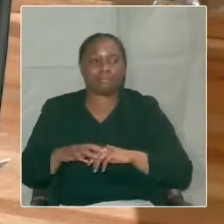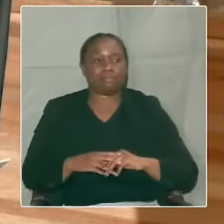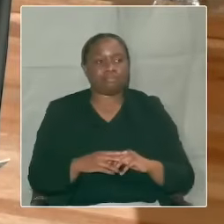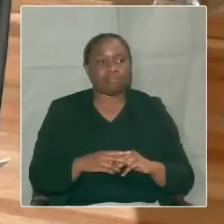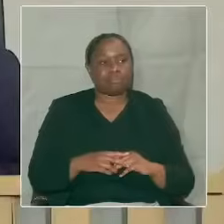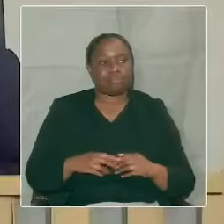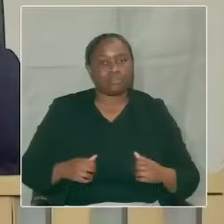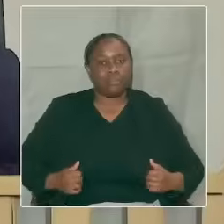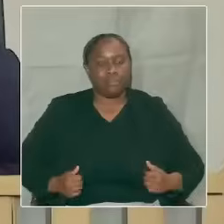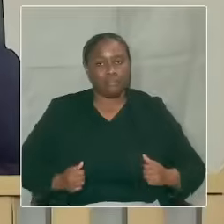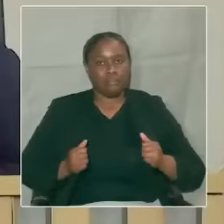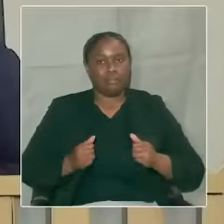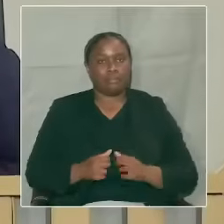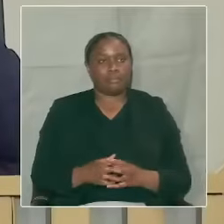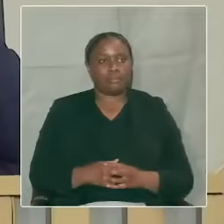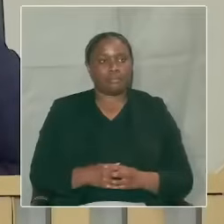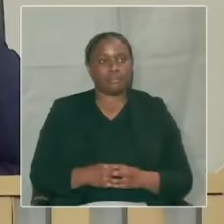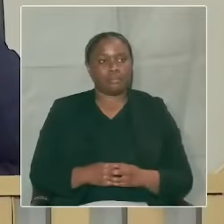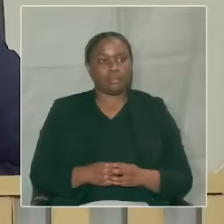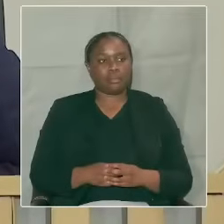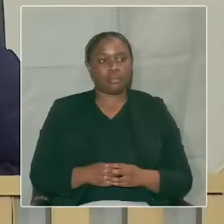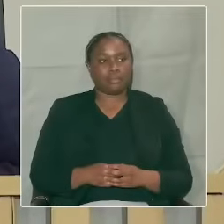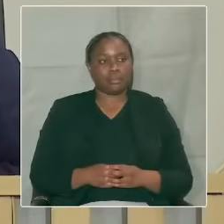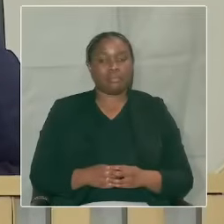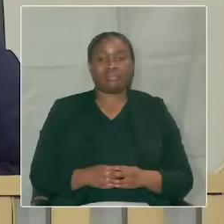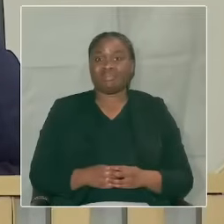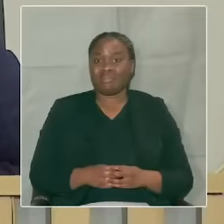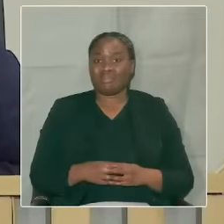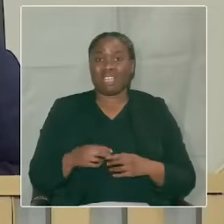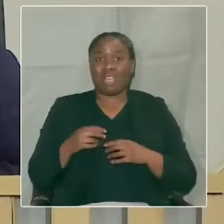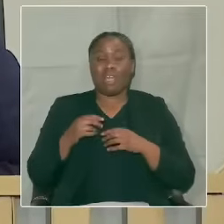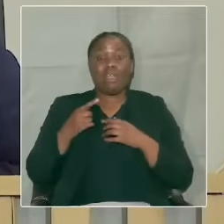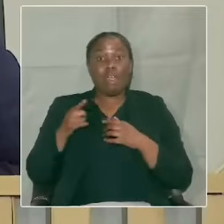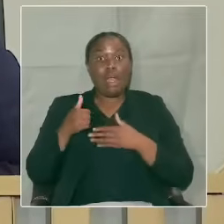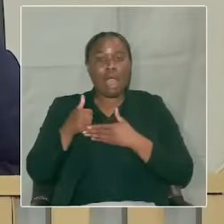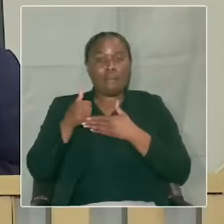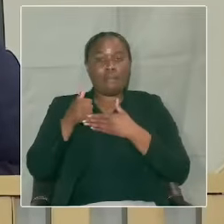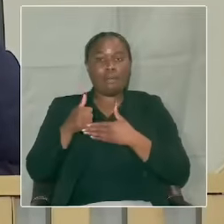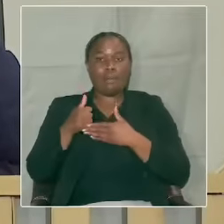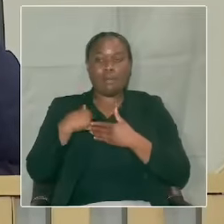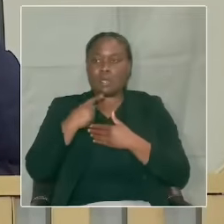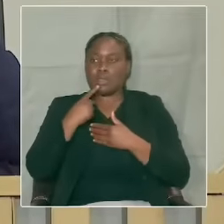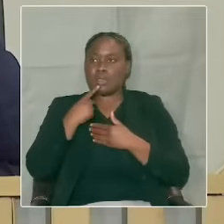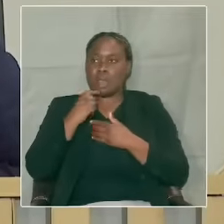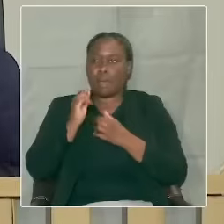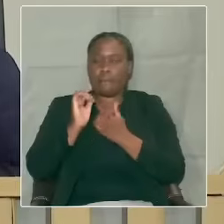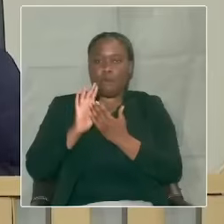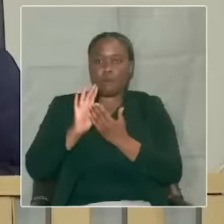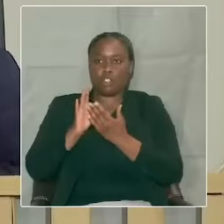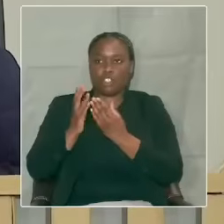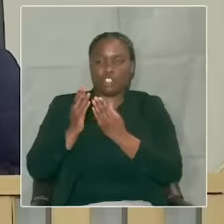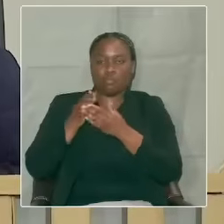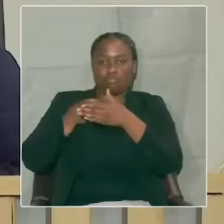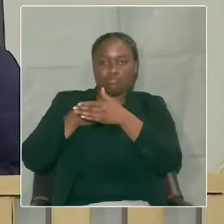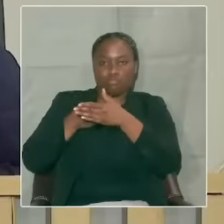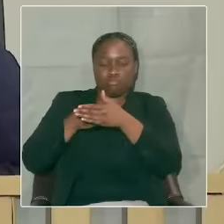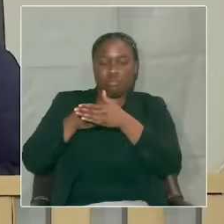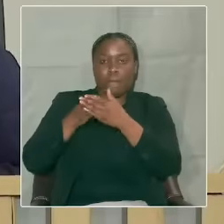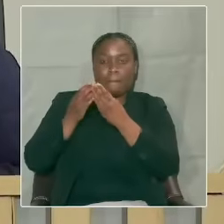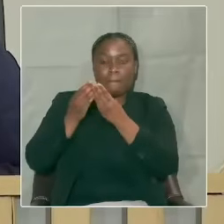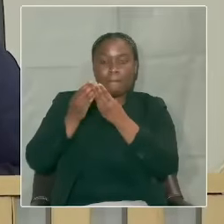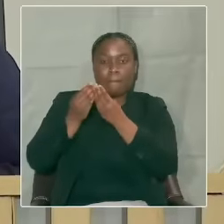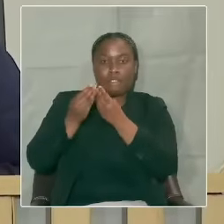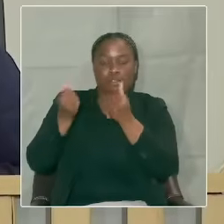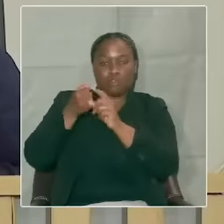shift in how politically motivated crimes were approached, prioritizing collaboration across